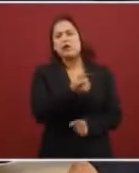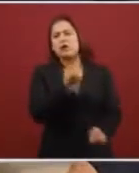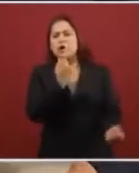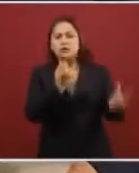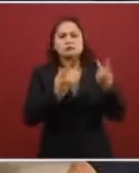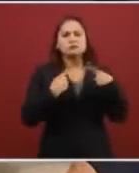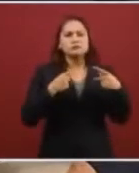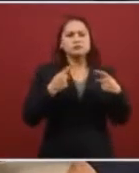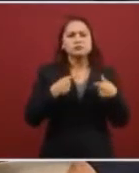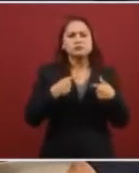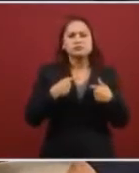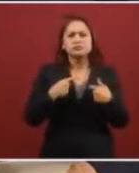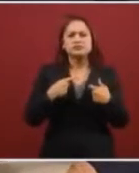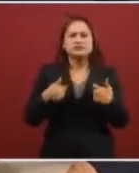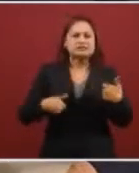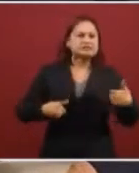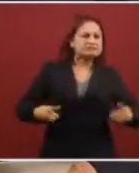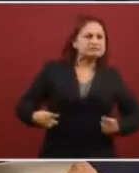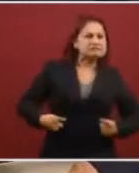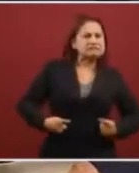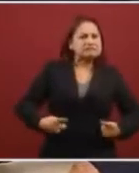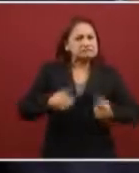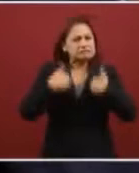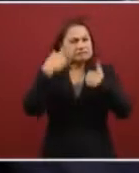people también, not very happy.